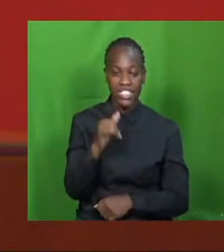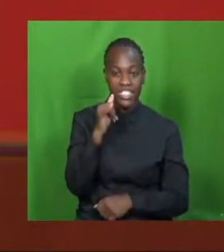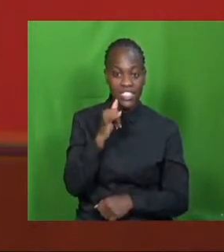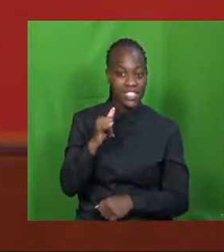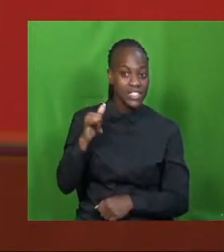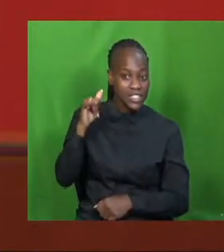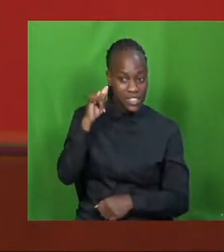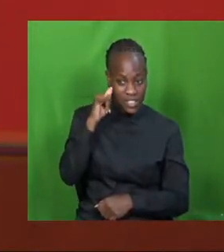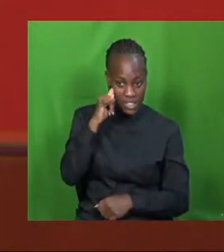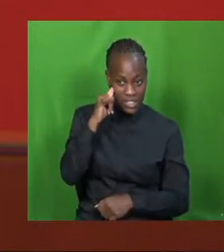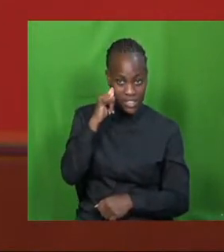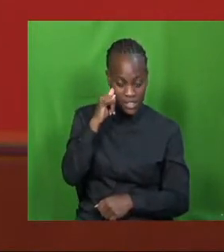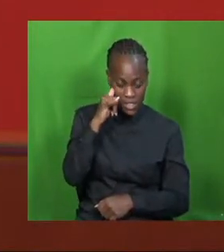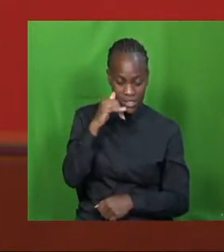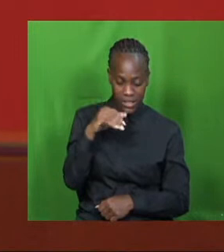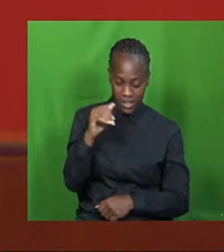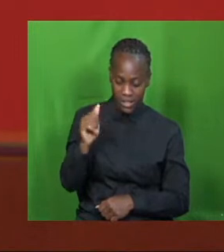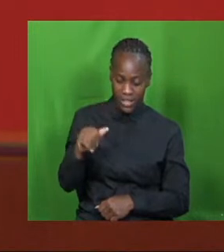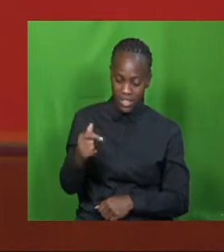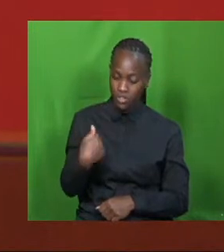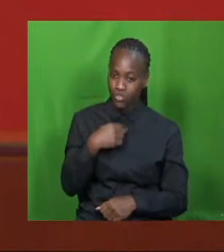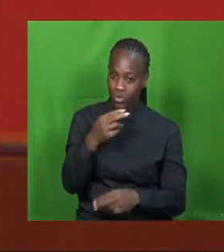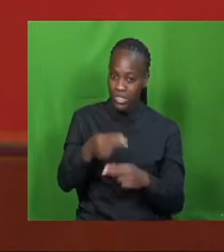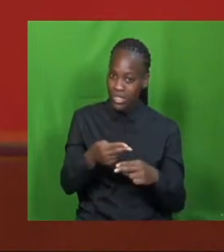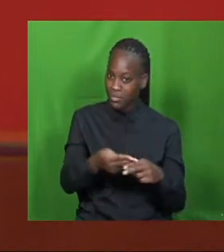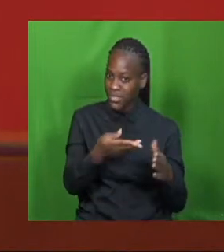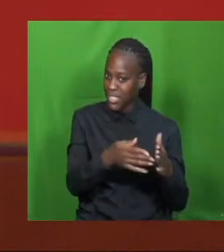Yes, honorable member, did I hear you say you filed